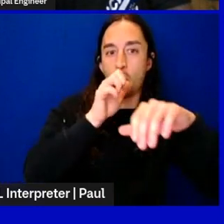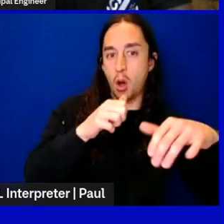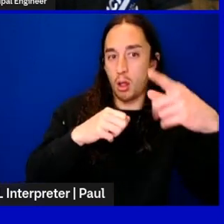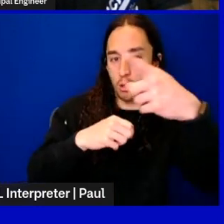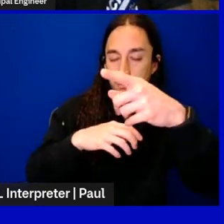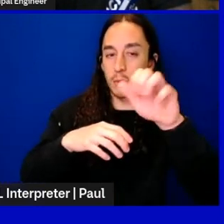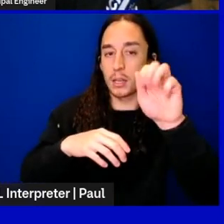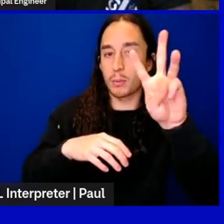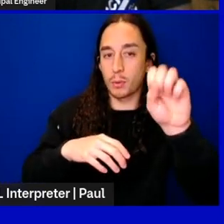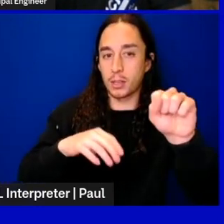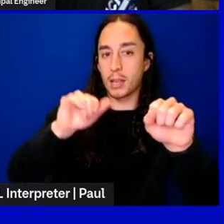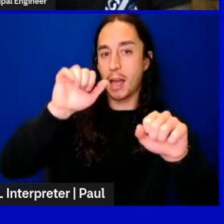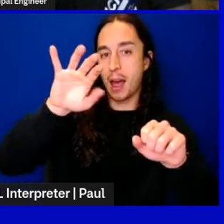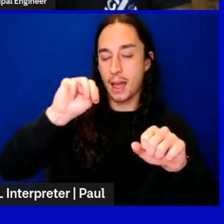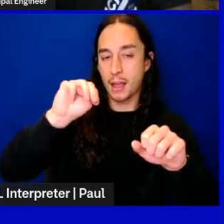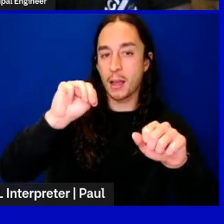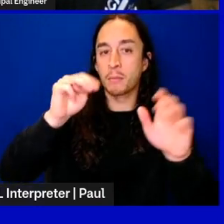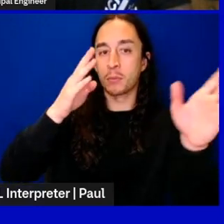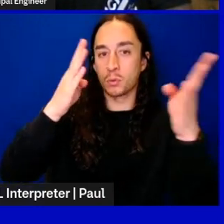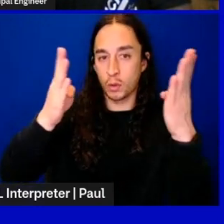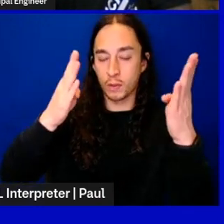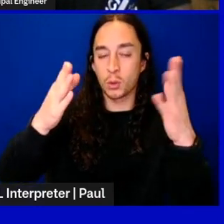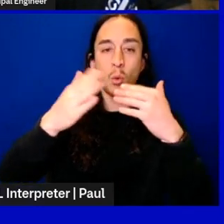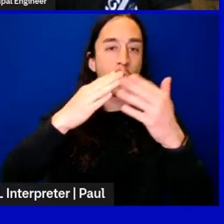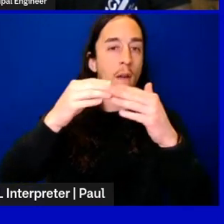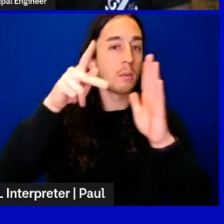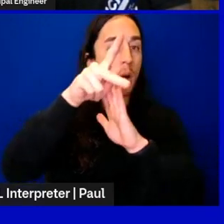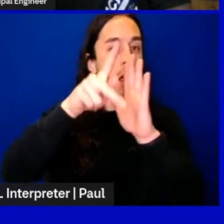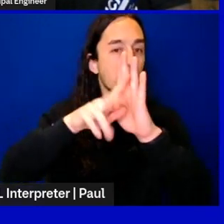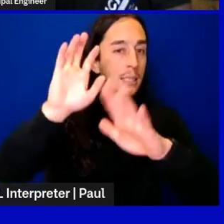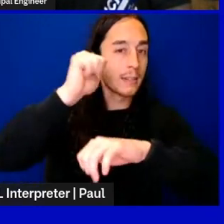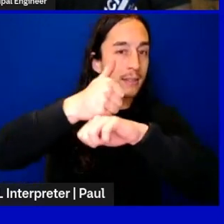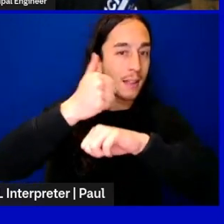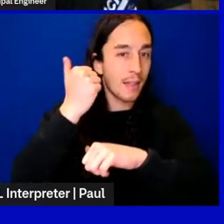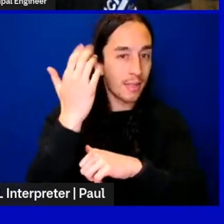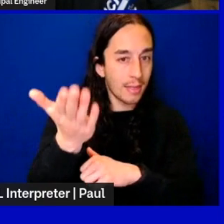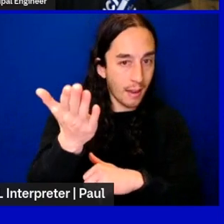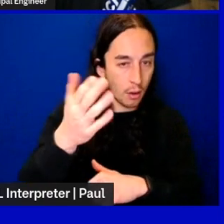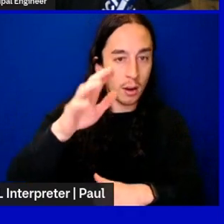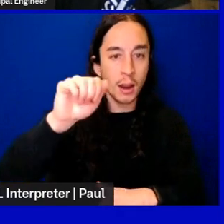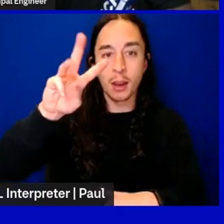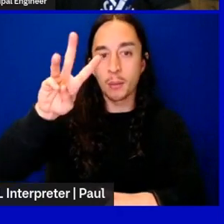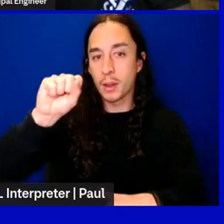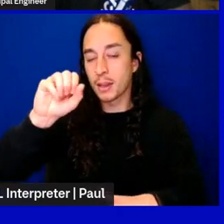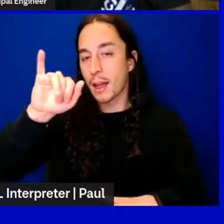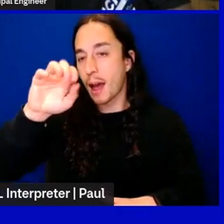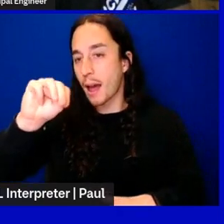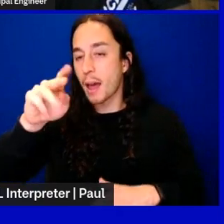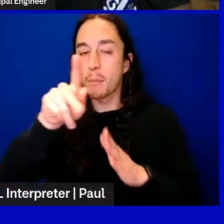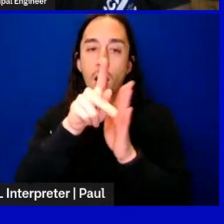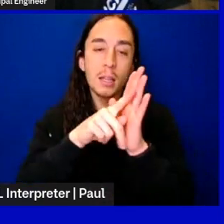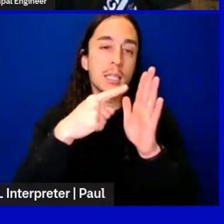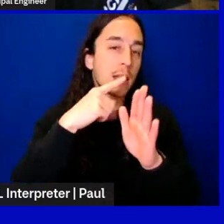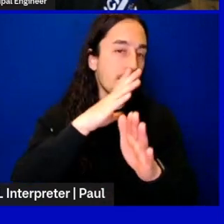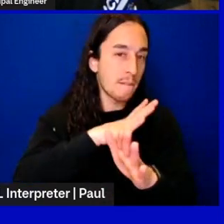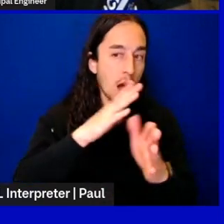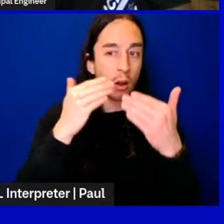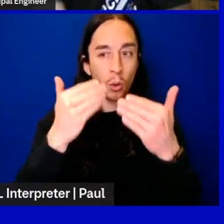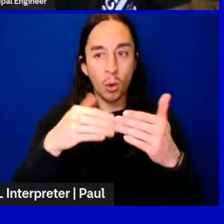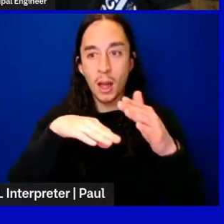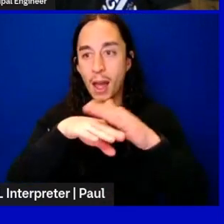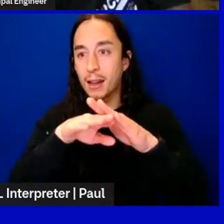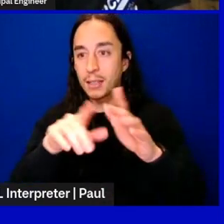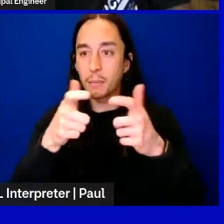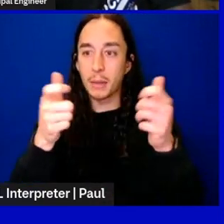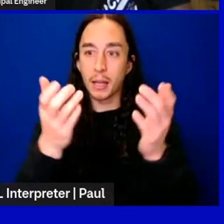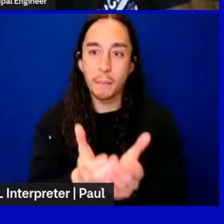And whatever the policies are associated with that AWS IAM policy, let's say in this case, we want to access S3 bucket, AWS IAM will